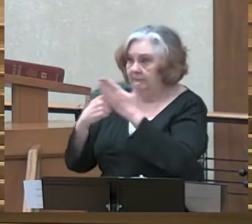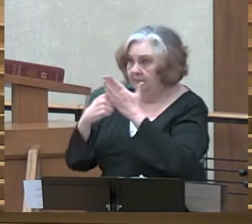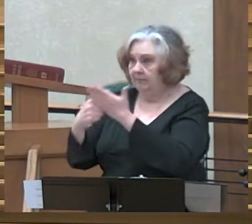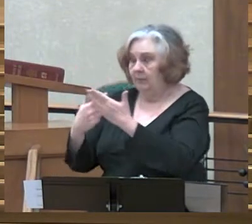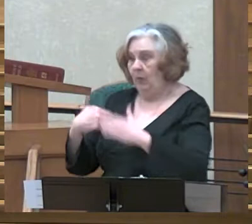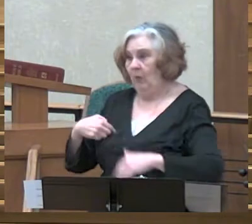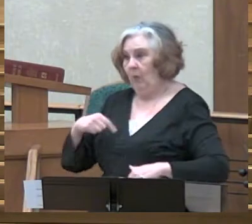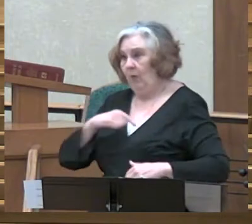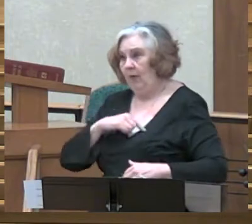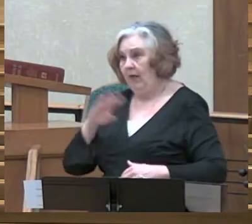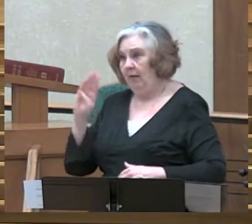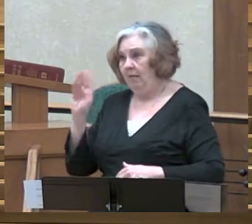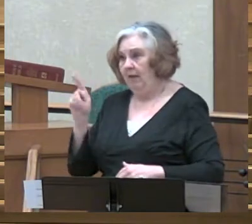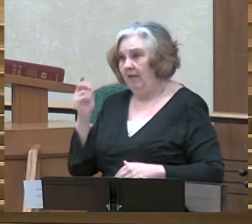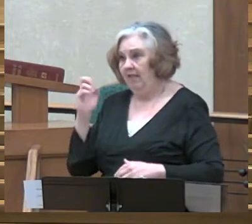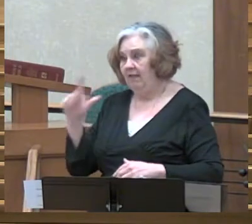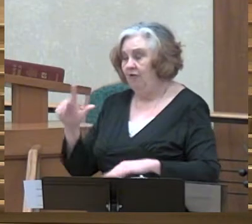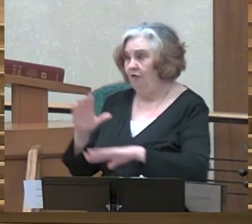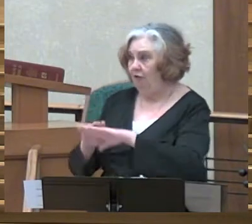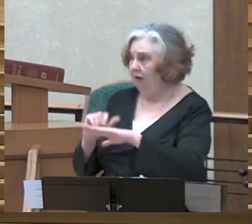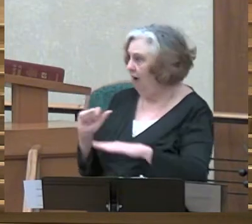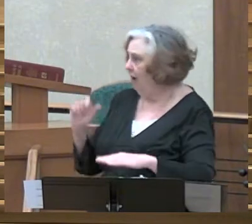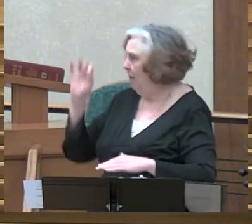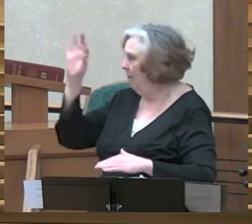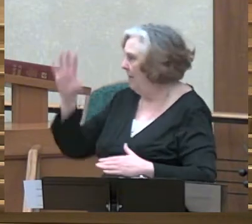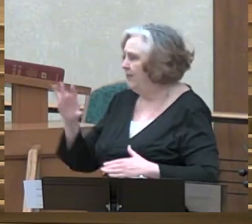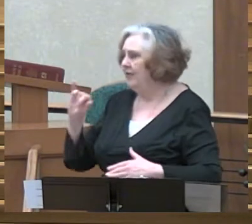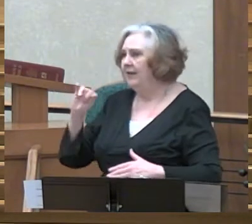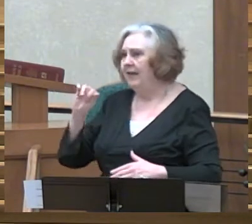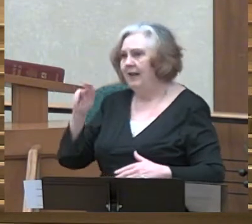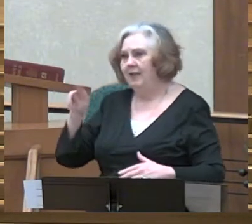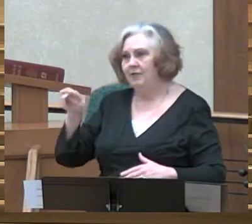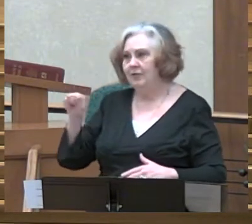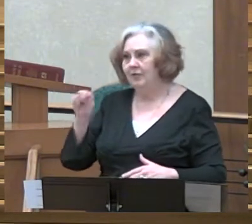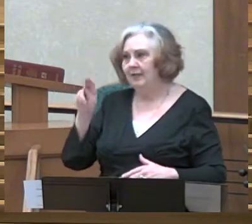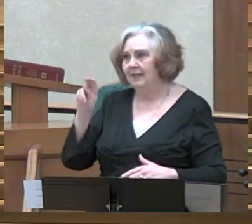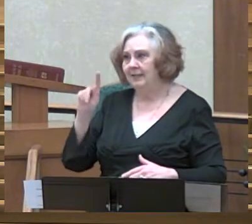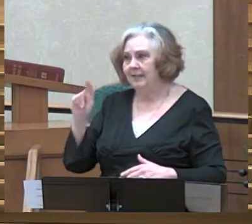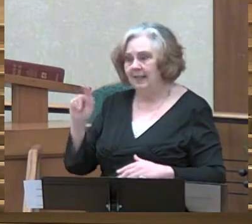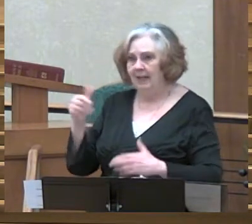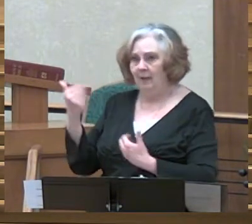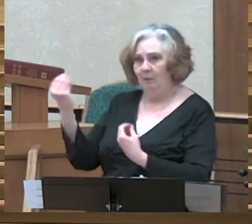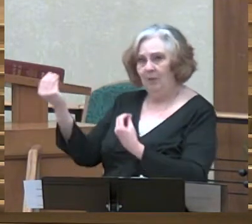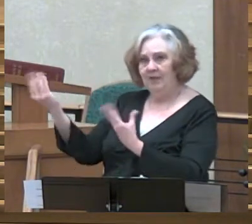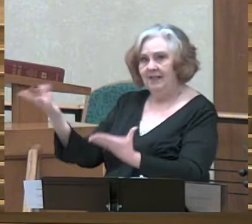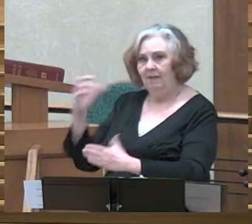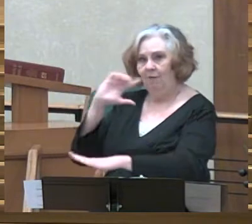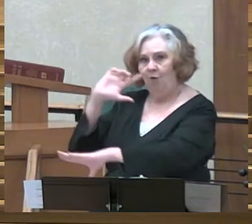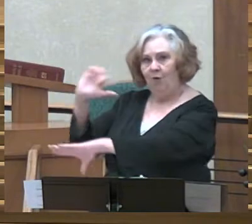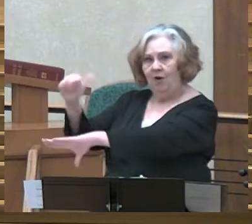Lutheran call Pastor Anjanette lead pastor. I present her for installation.